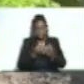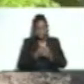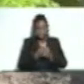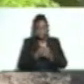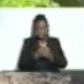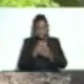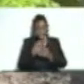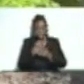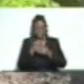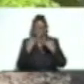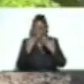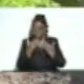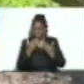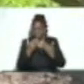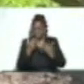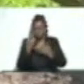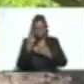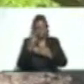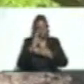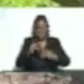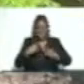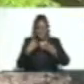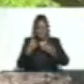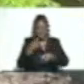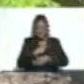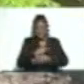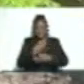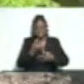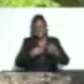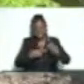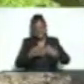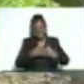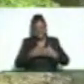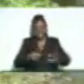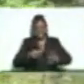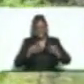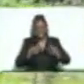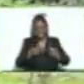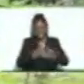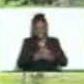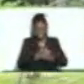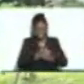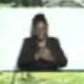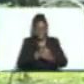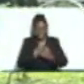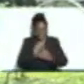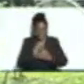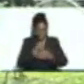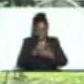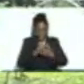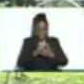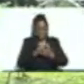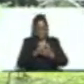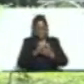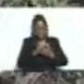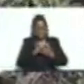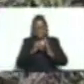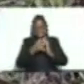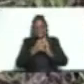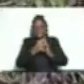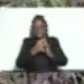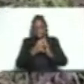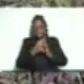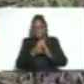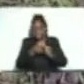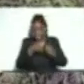the company for allowing us, you know, to be able to give back to the community in that way. Disney Cruise Lines will also help provide tools and equipment as